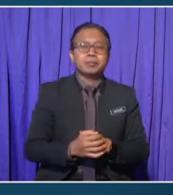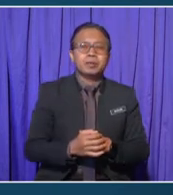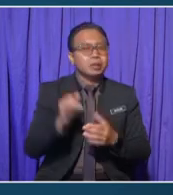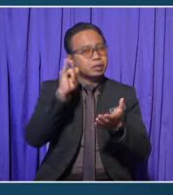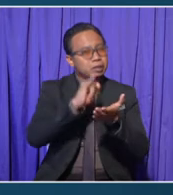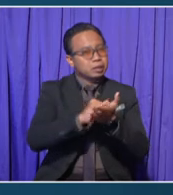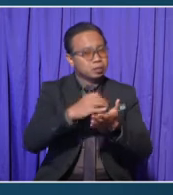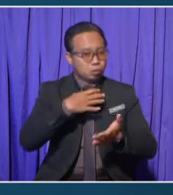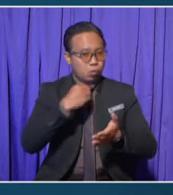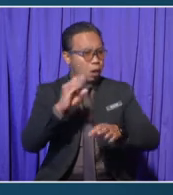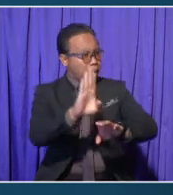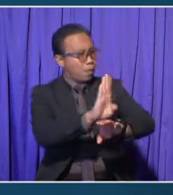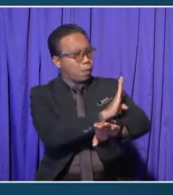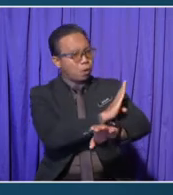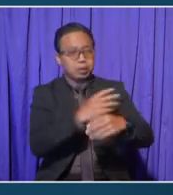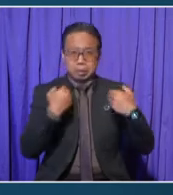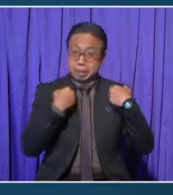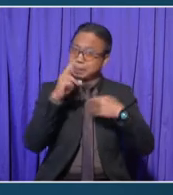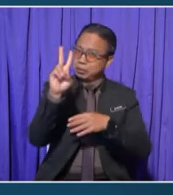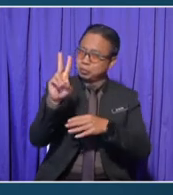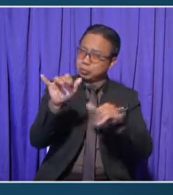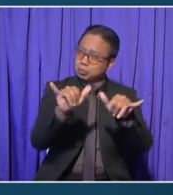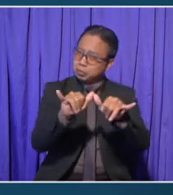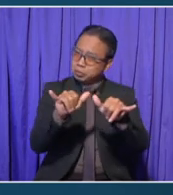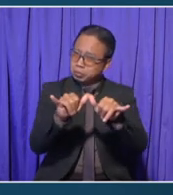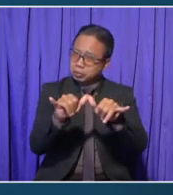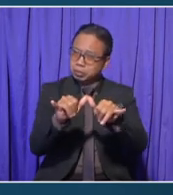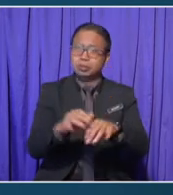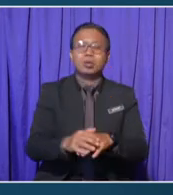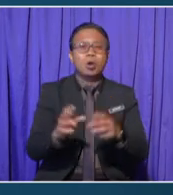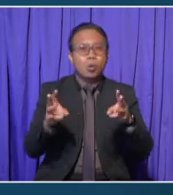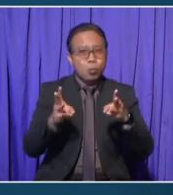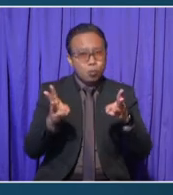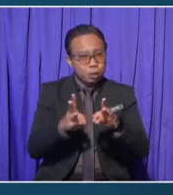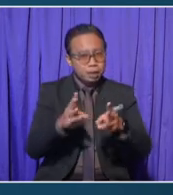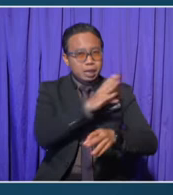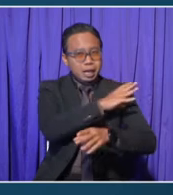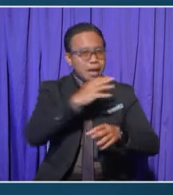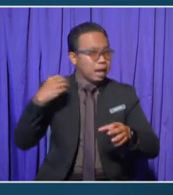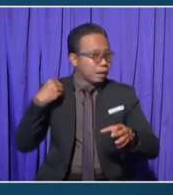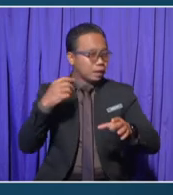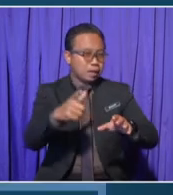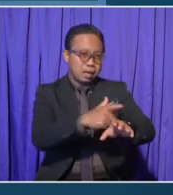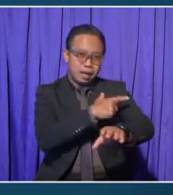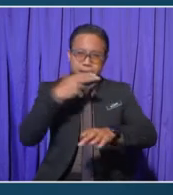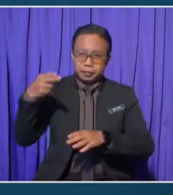This whiteboard has two measurements, width and length.